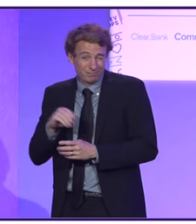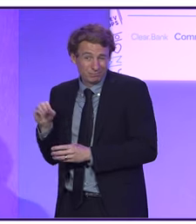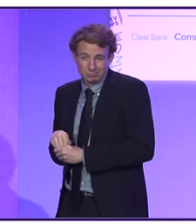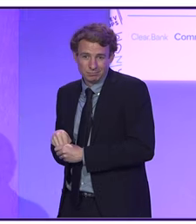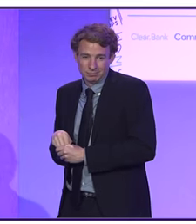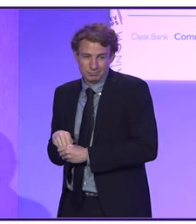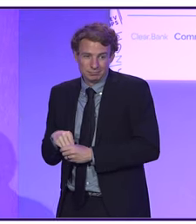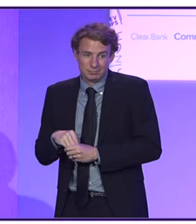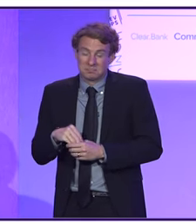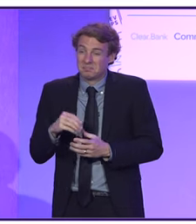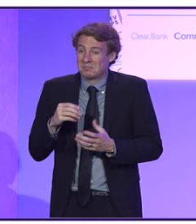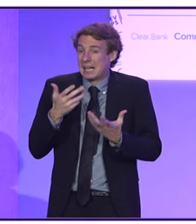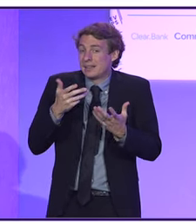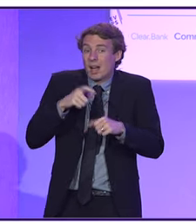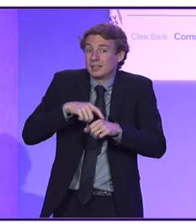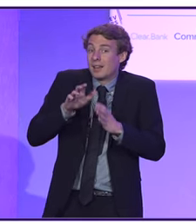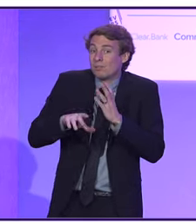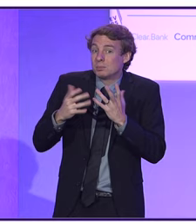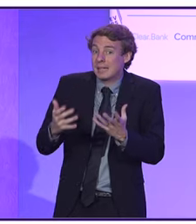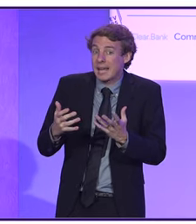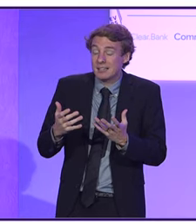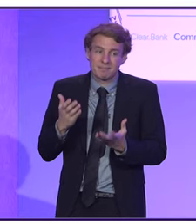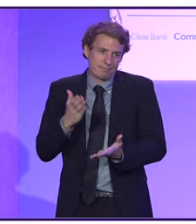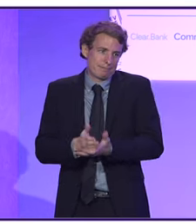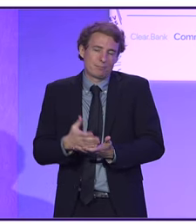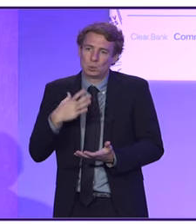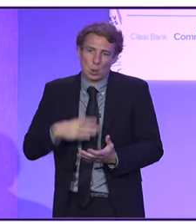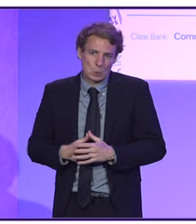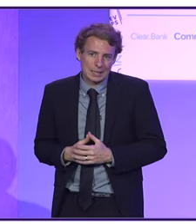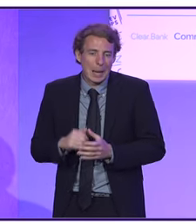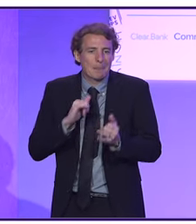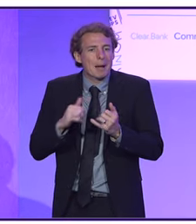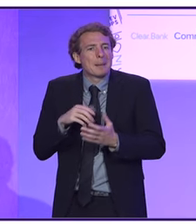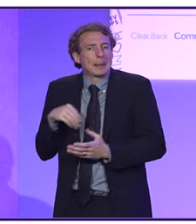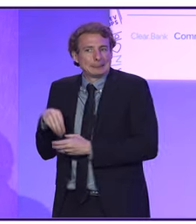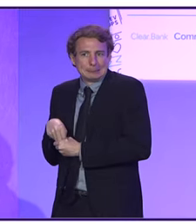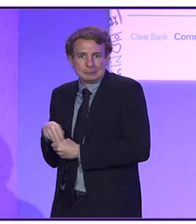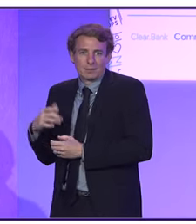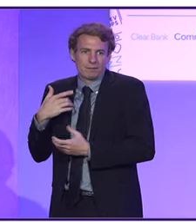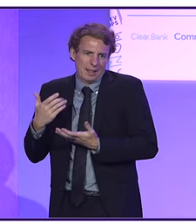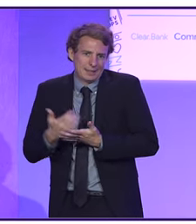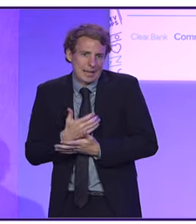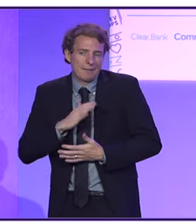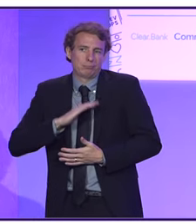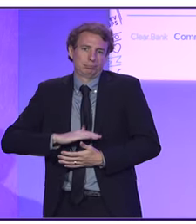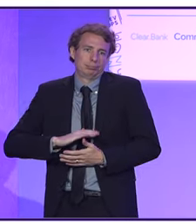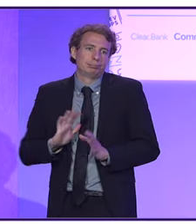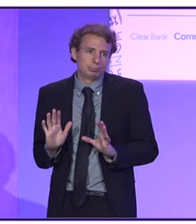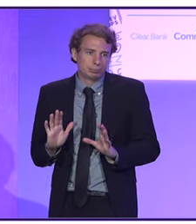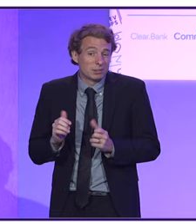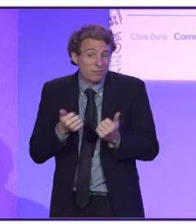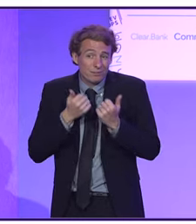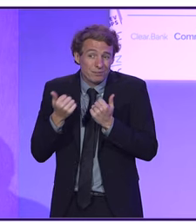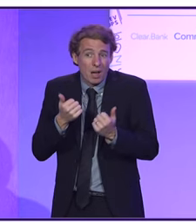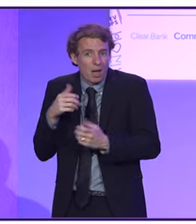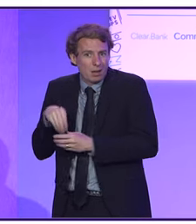gonna need them. We have them because it kind of makes us feel safer to have the data than not have the data, and it gives our CFO a heart attack. So it's far better